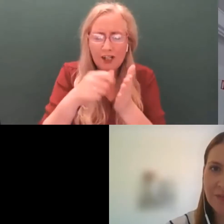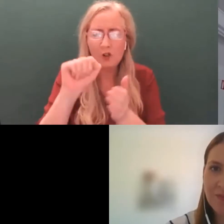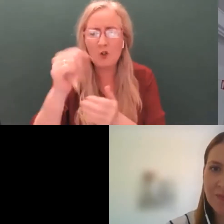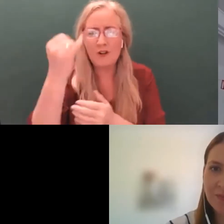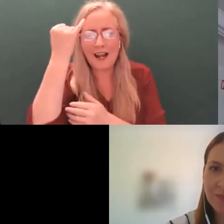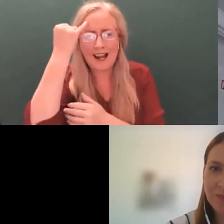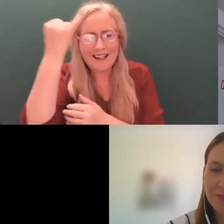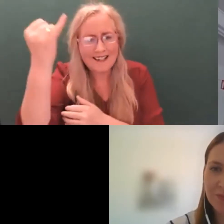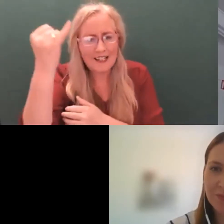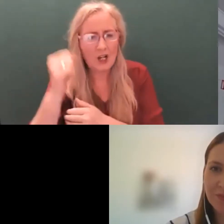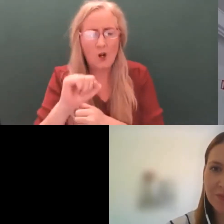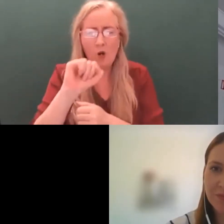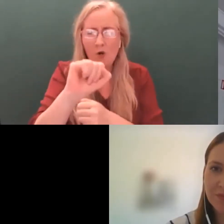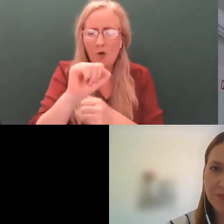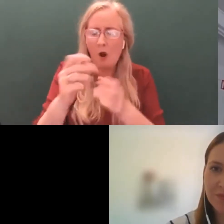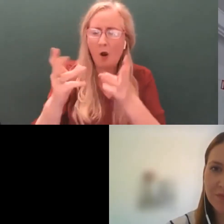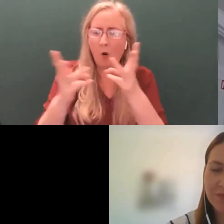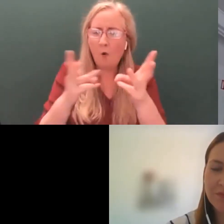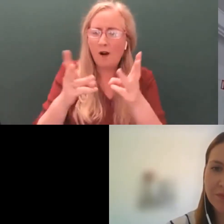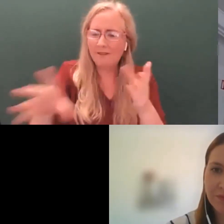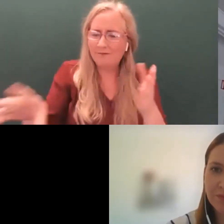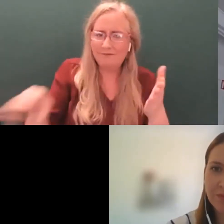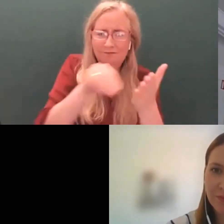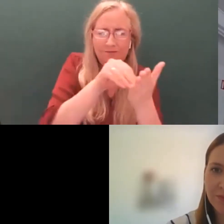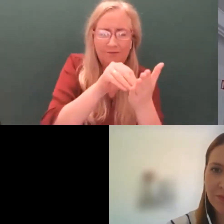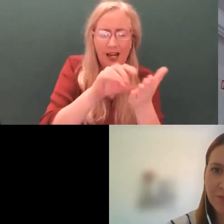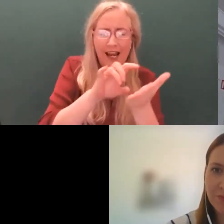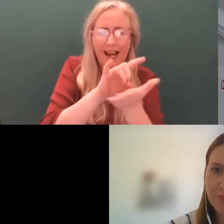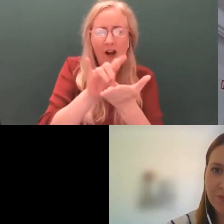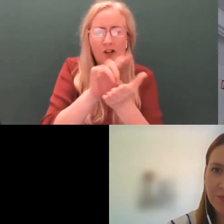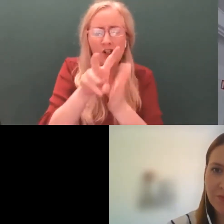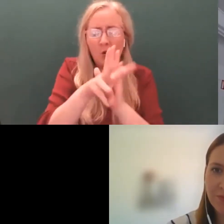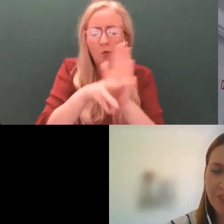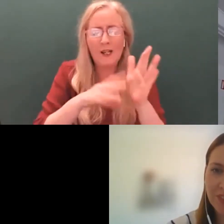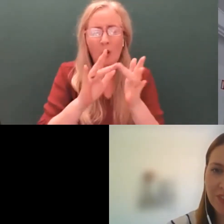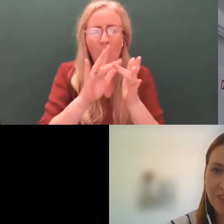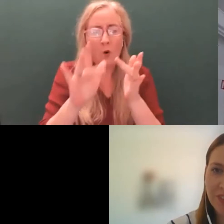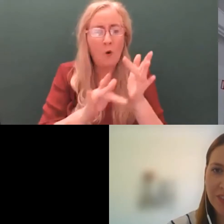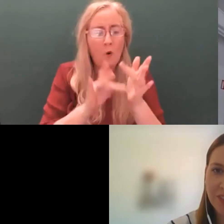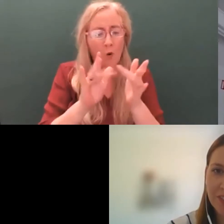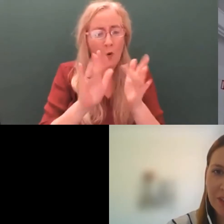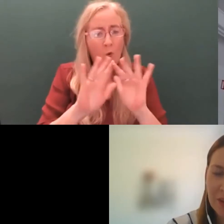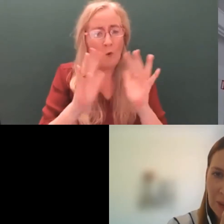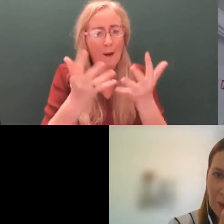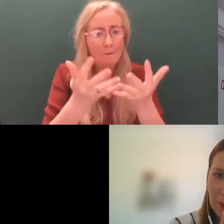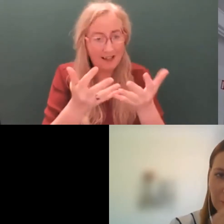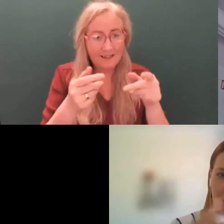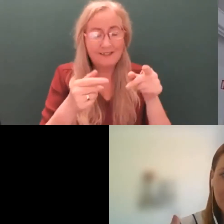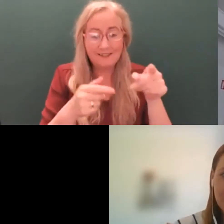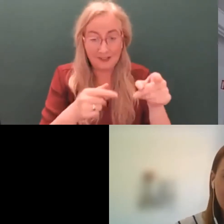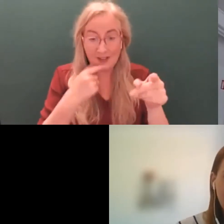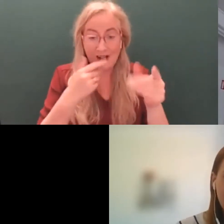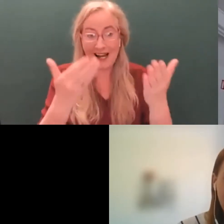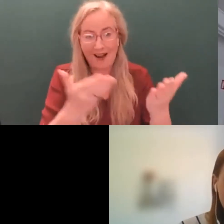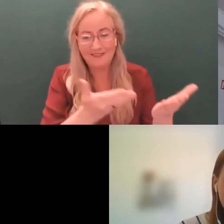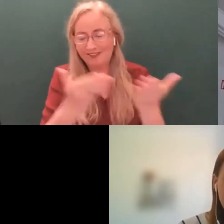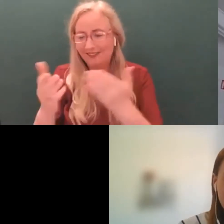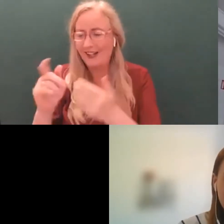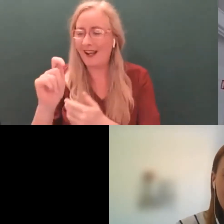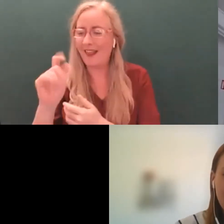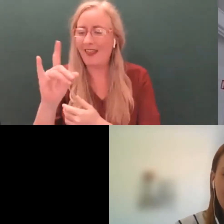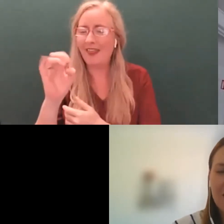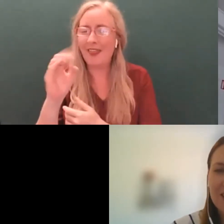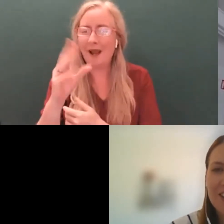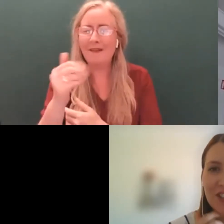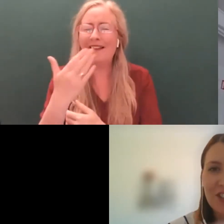endeavour to the Heritage Week website. So Thelma, it's your floor. Thanks,